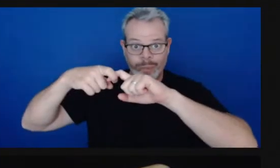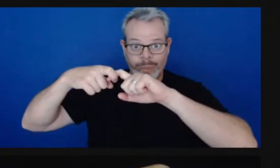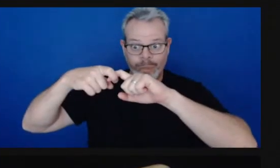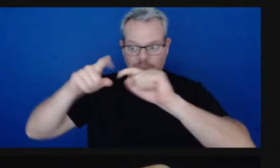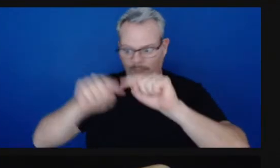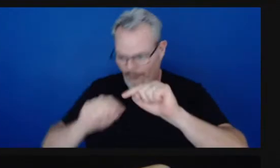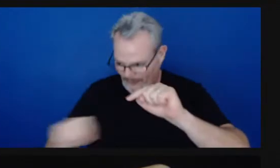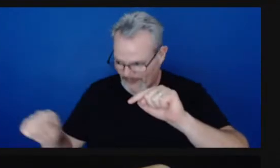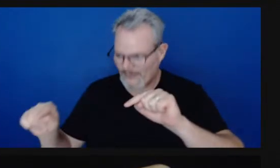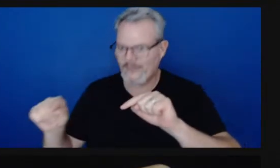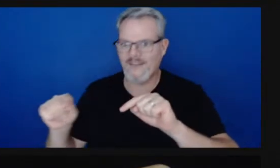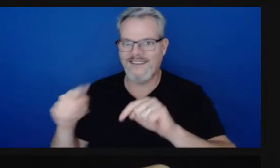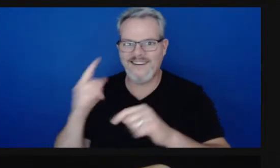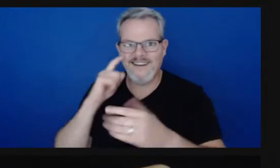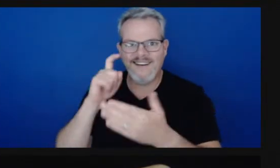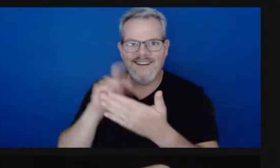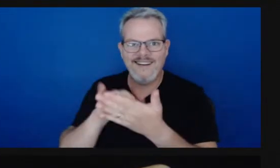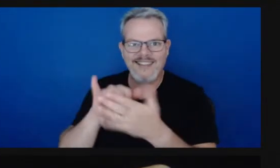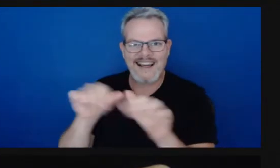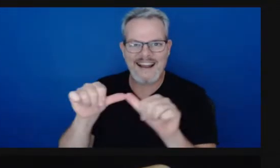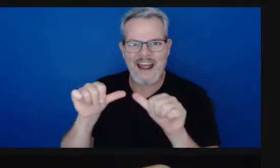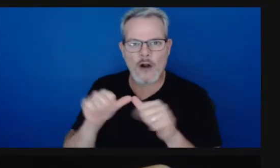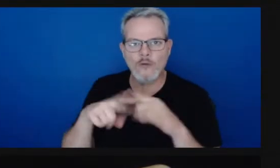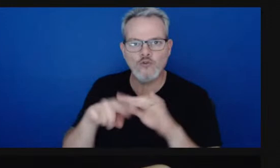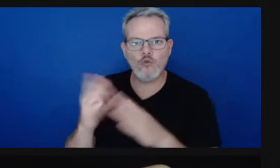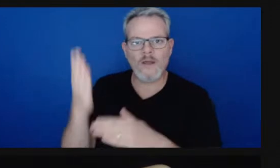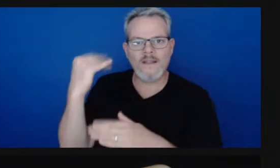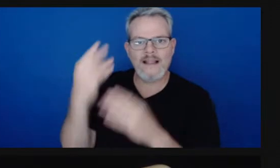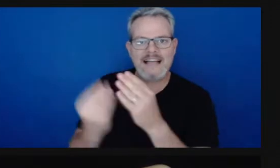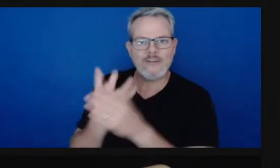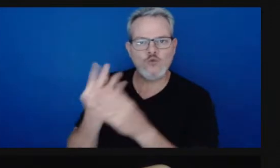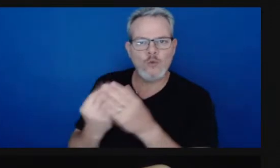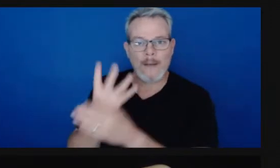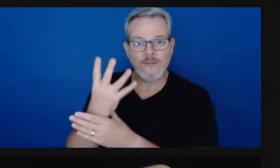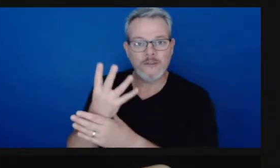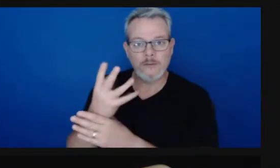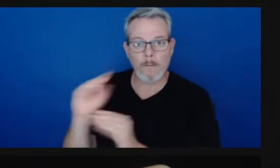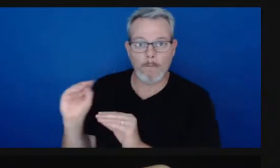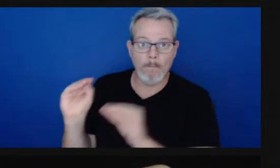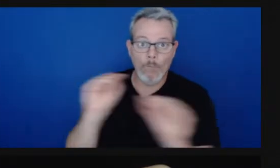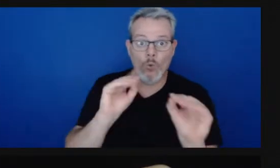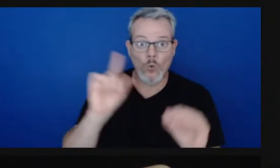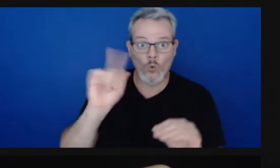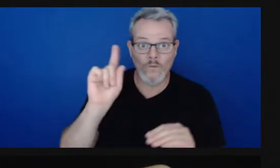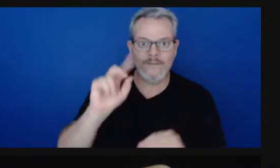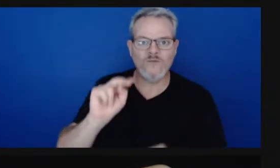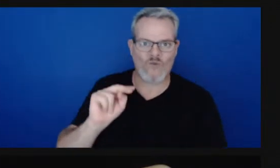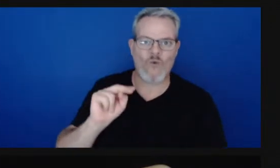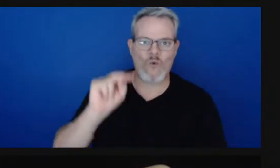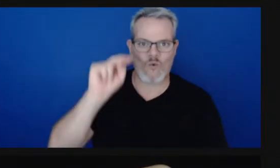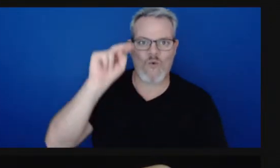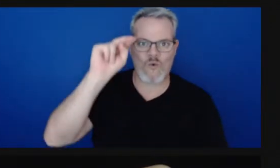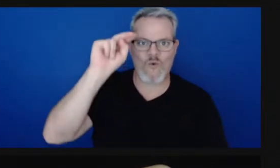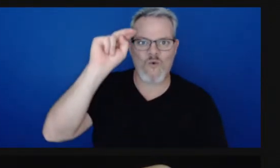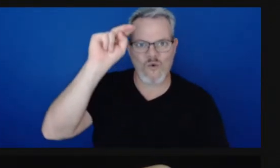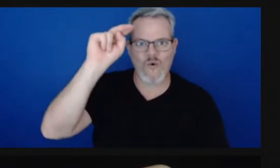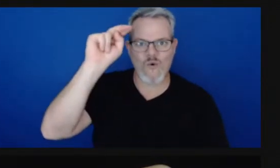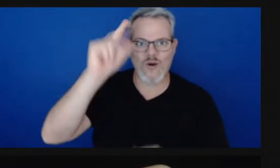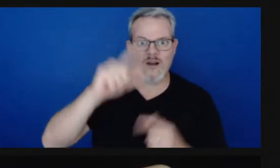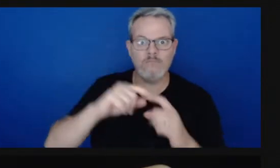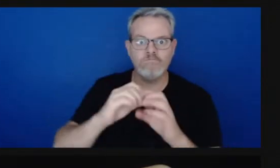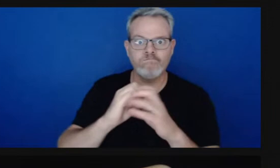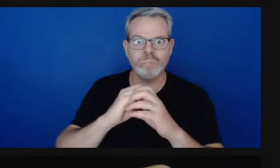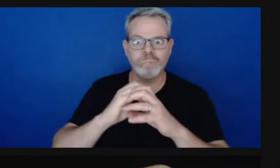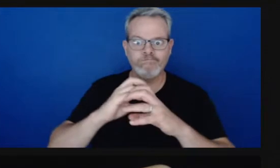station during that last eruption move quickly to the north, and then as it swells back, it gets pushed to